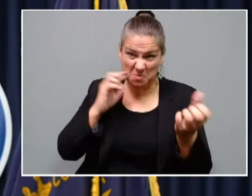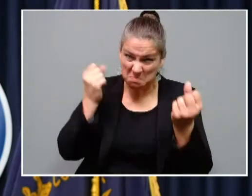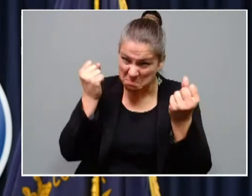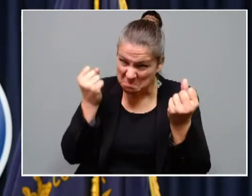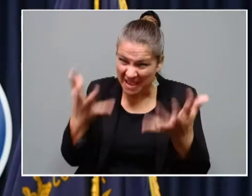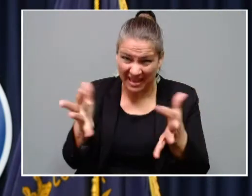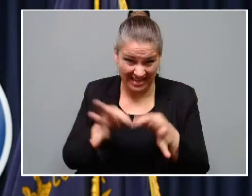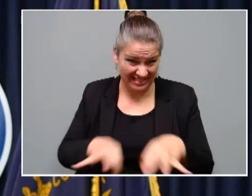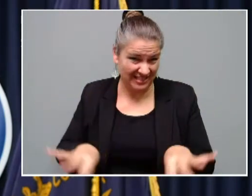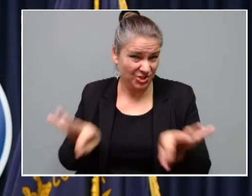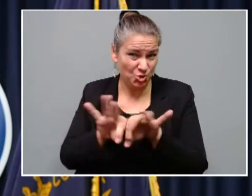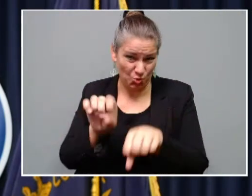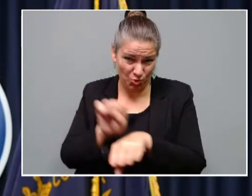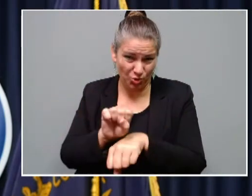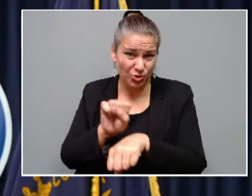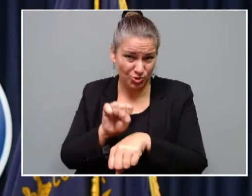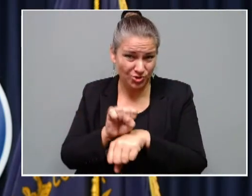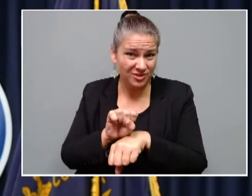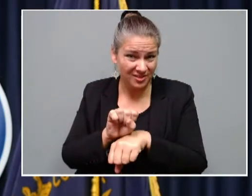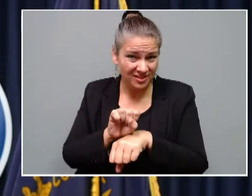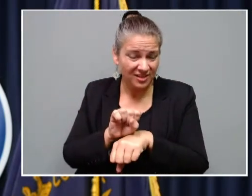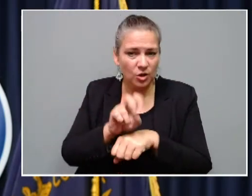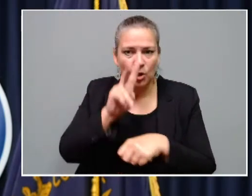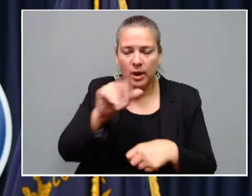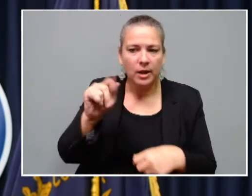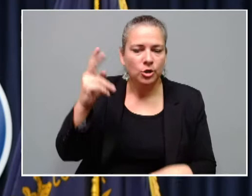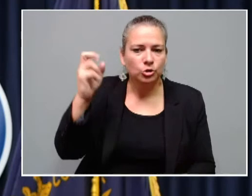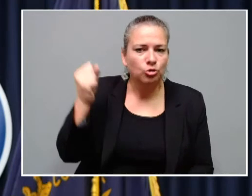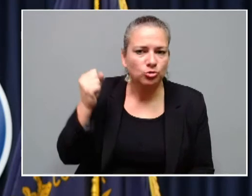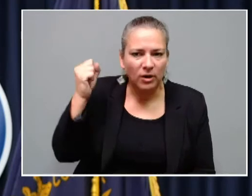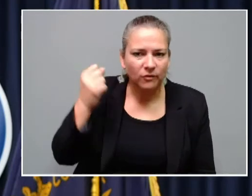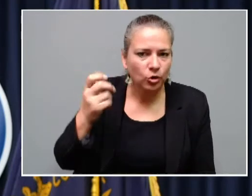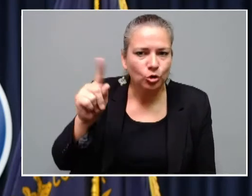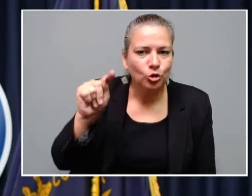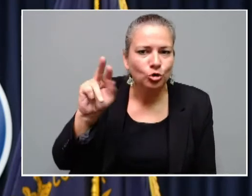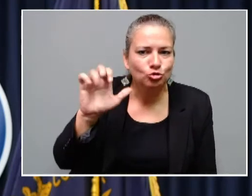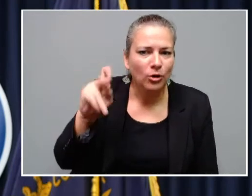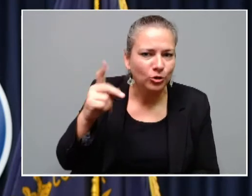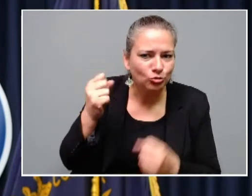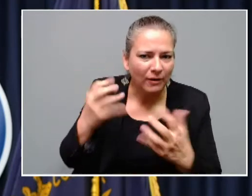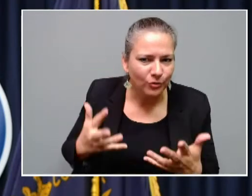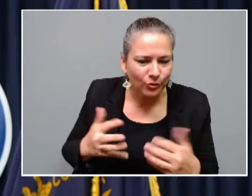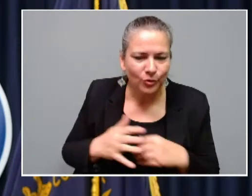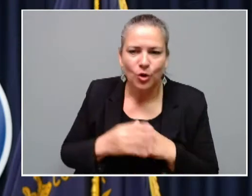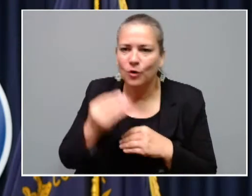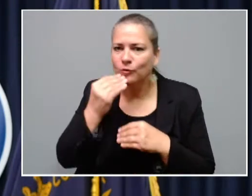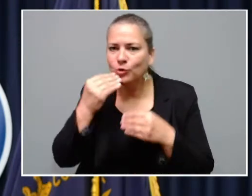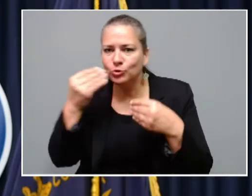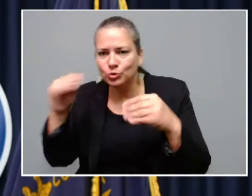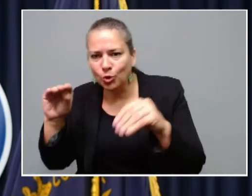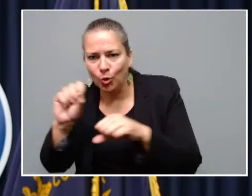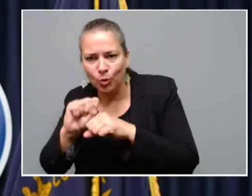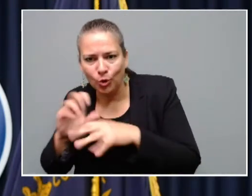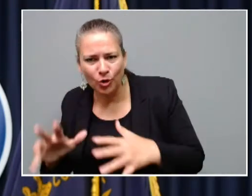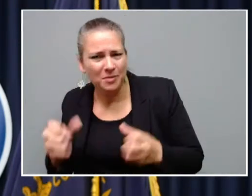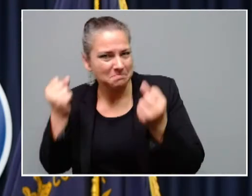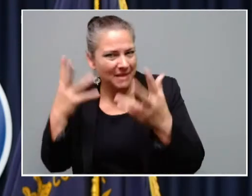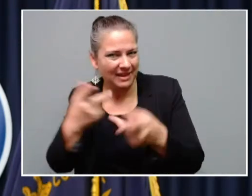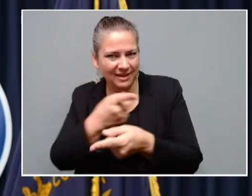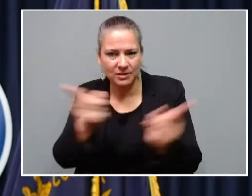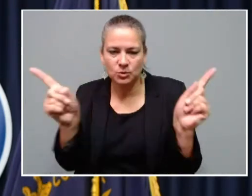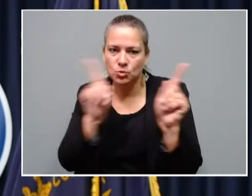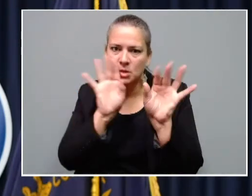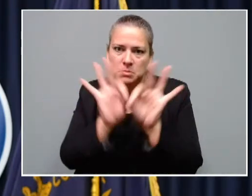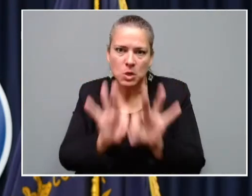it up. You know, we ought to look at truck drivers and grocery store workers and so many others that have been so important. Certainly